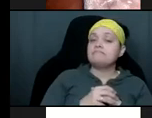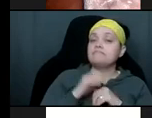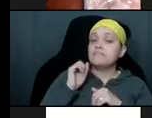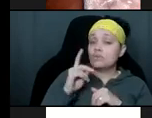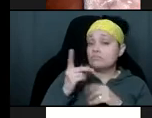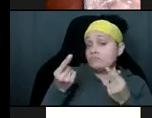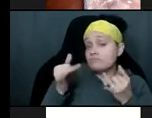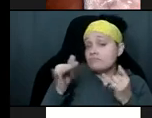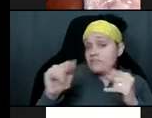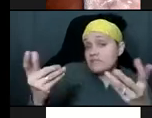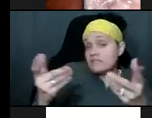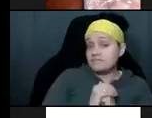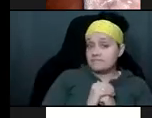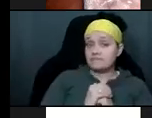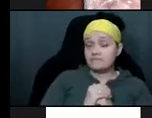did.